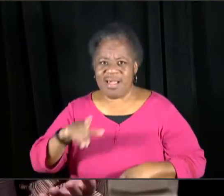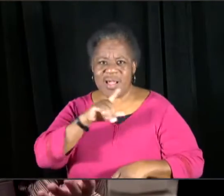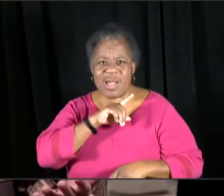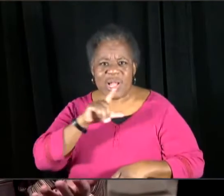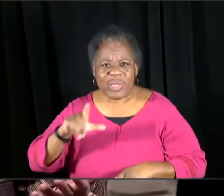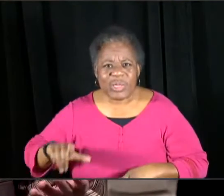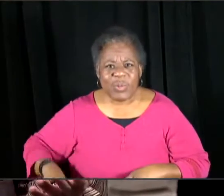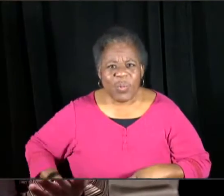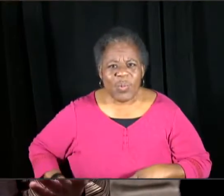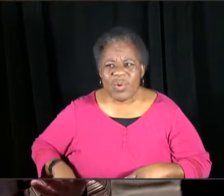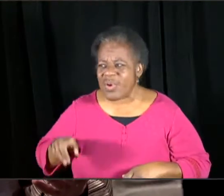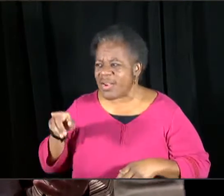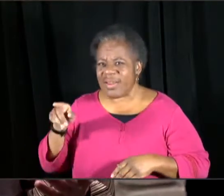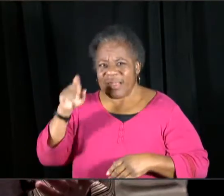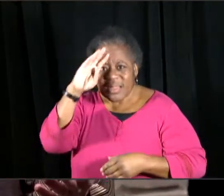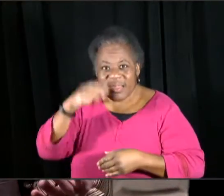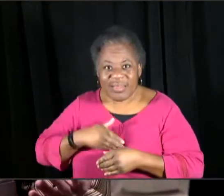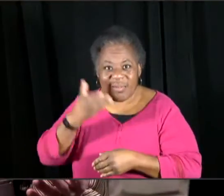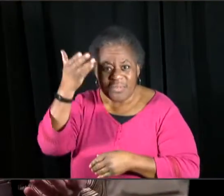him Son of God.